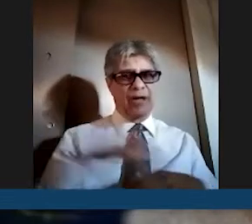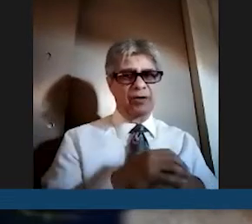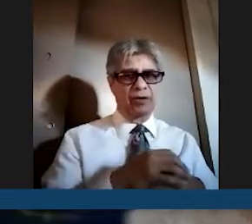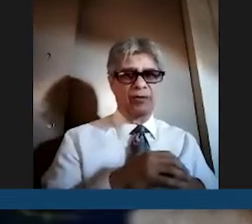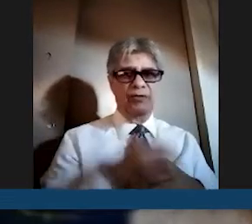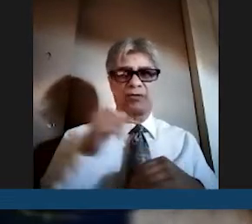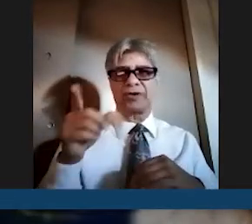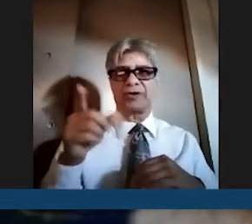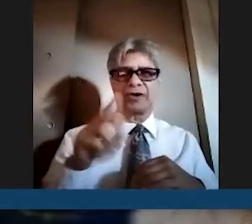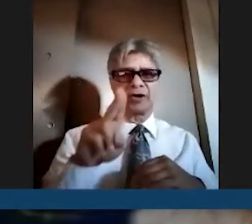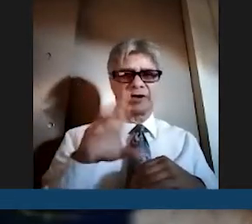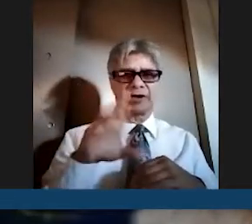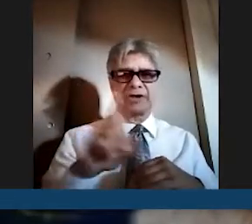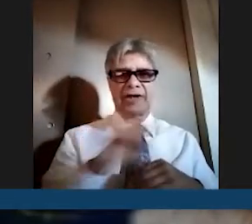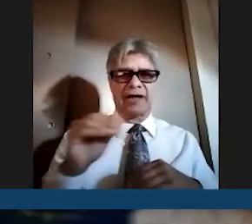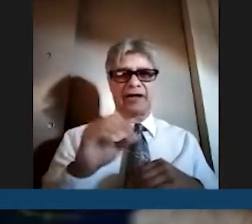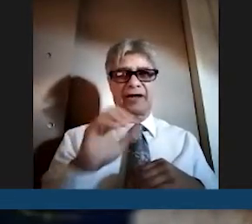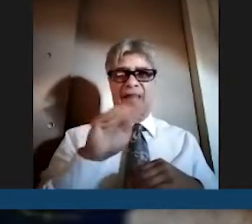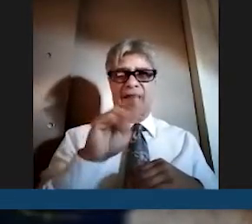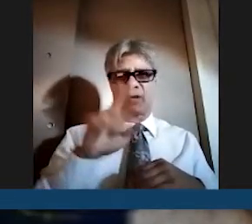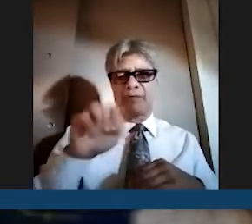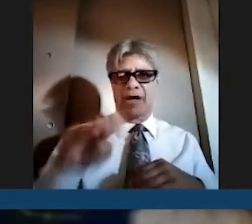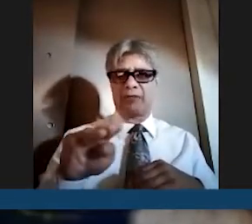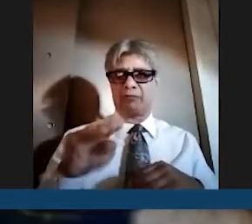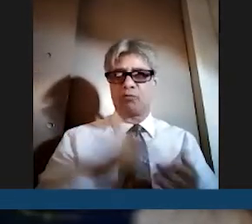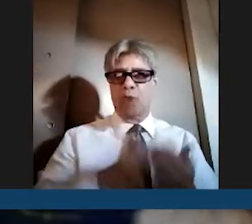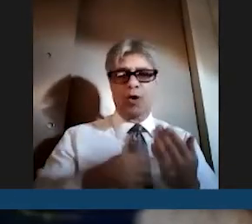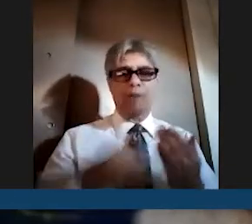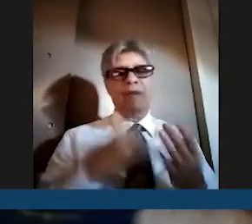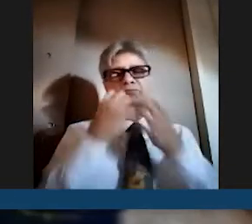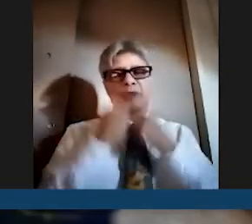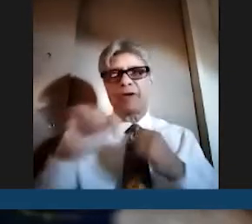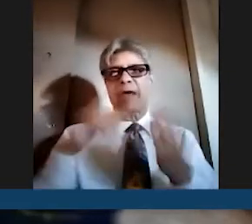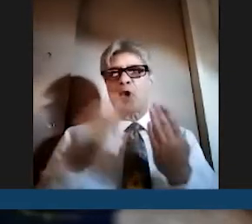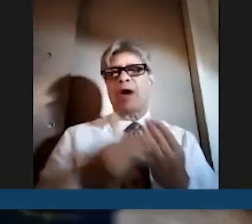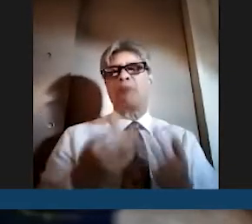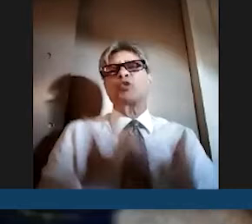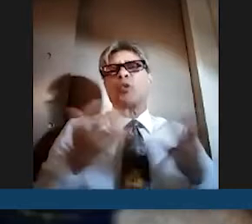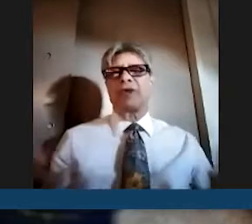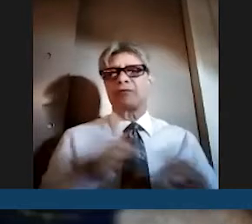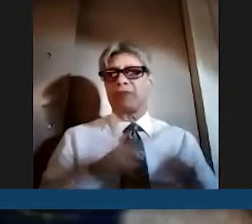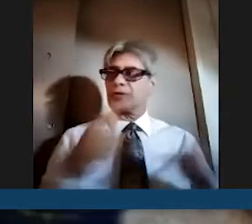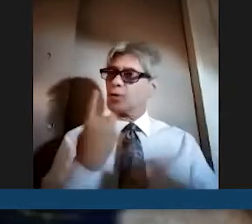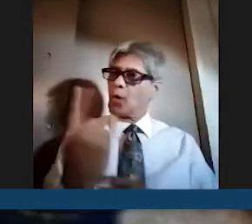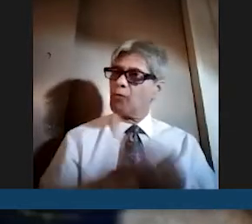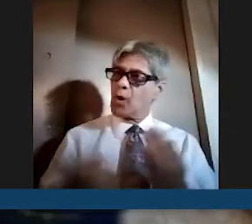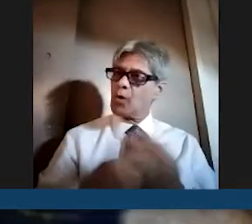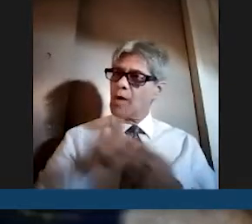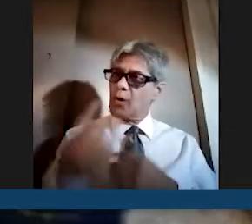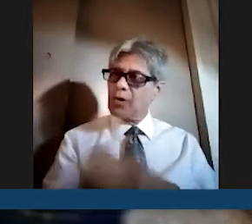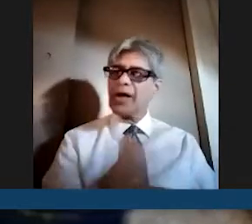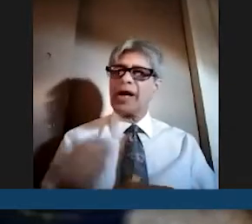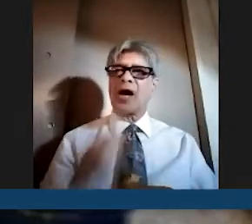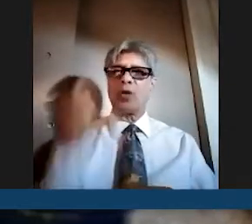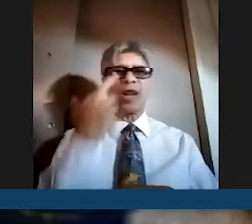program. And I cherish that program so much, but that's just one program, right? And I also realized that not a lot of